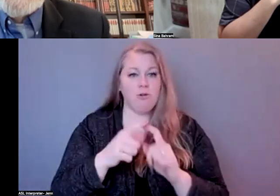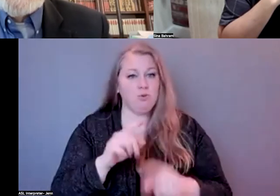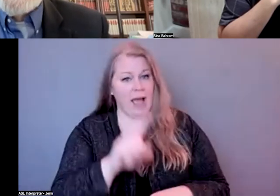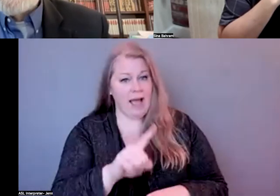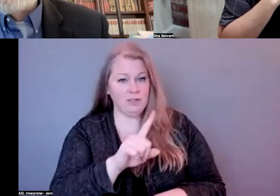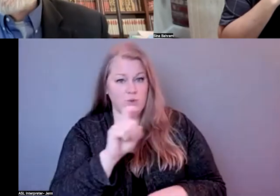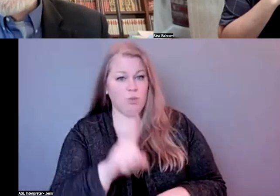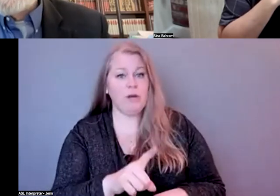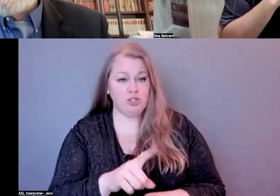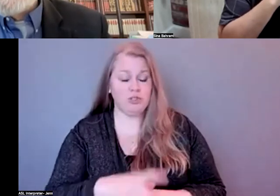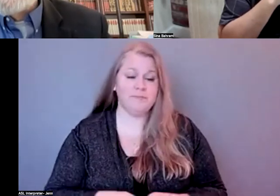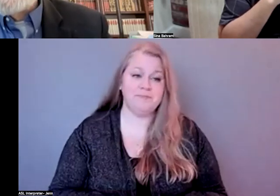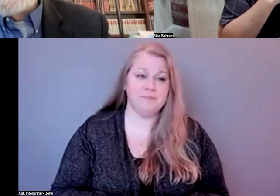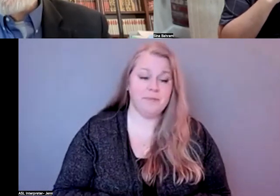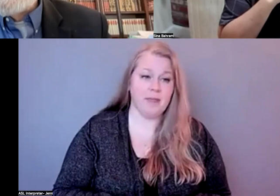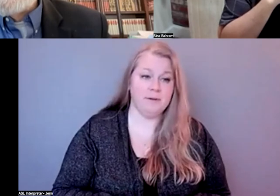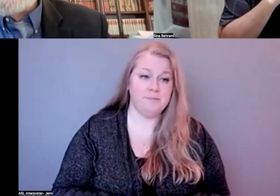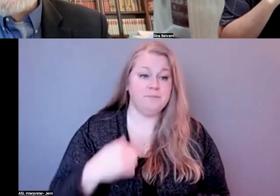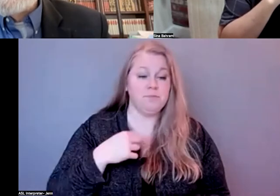question. I use